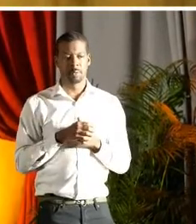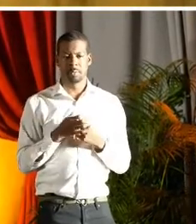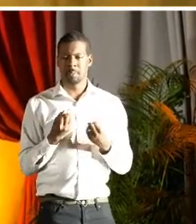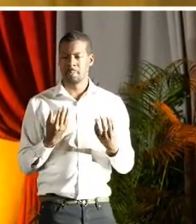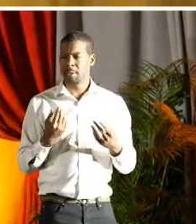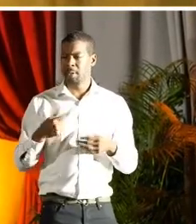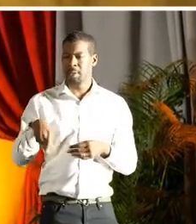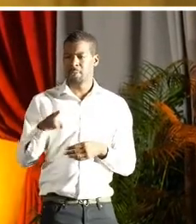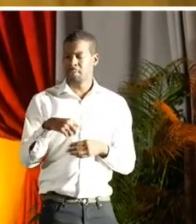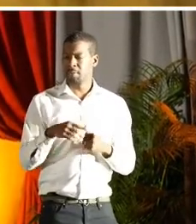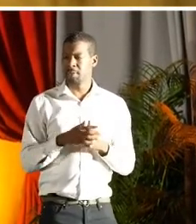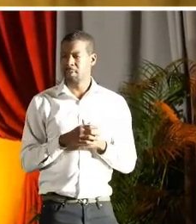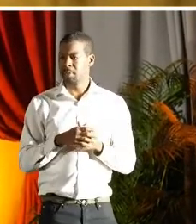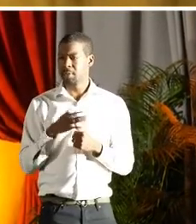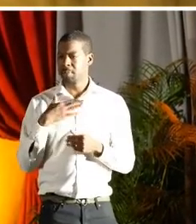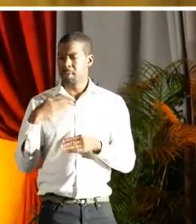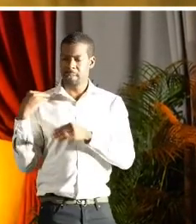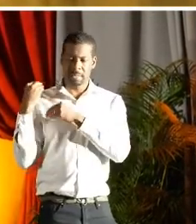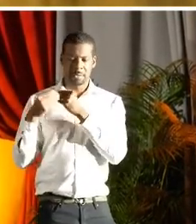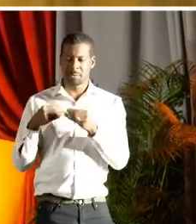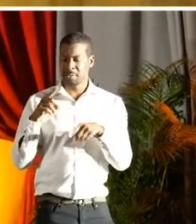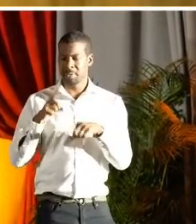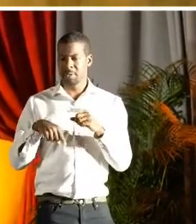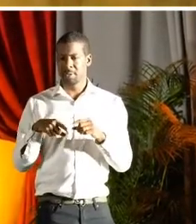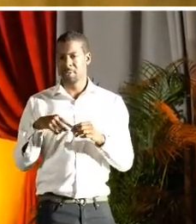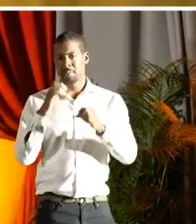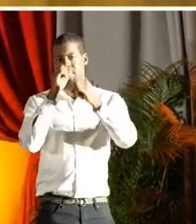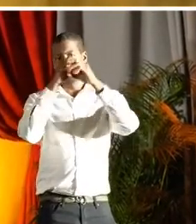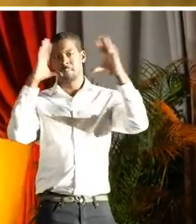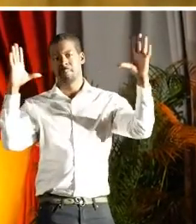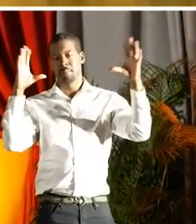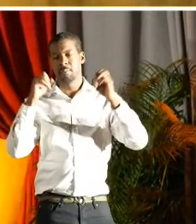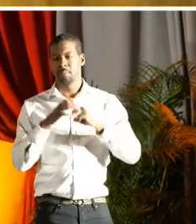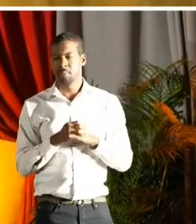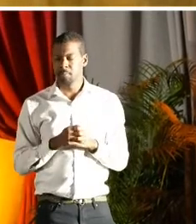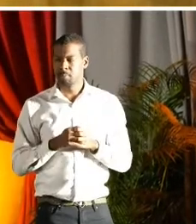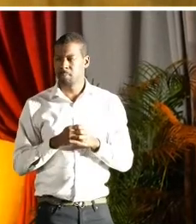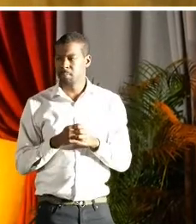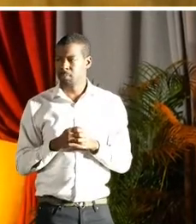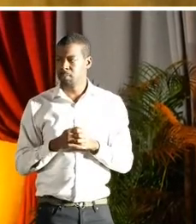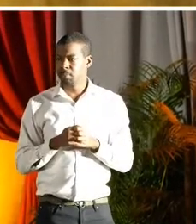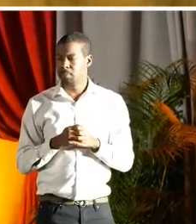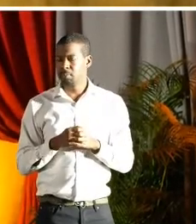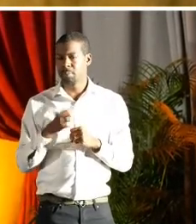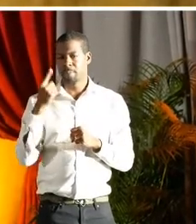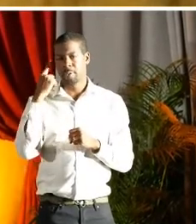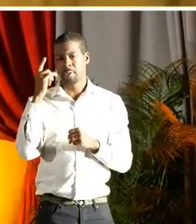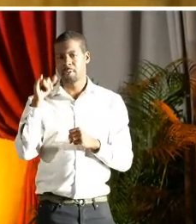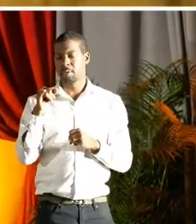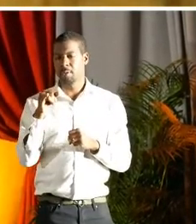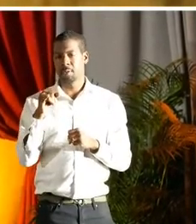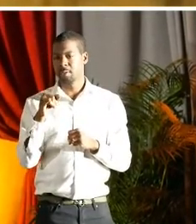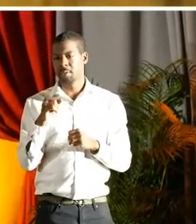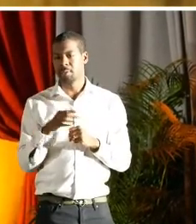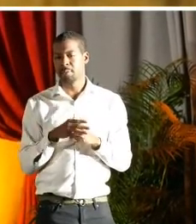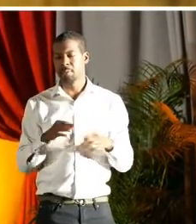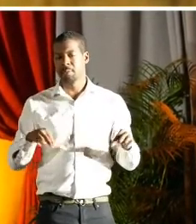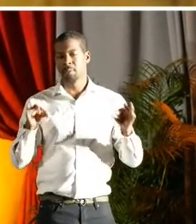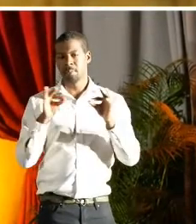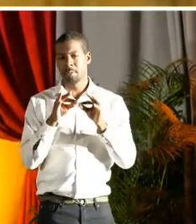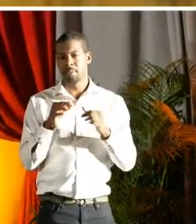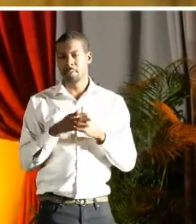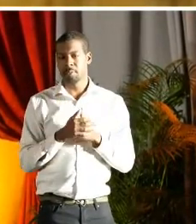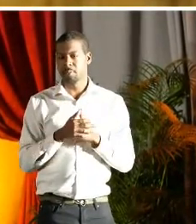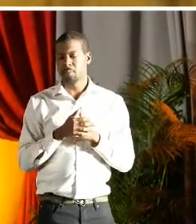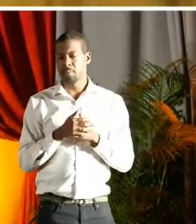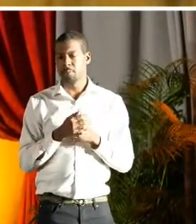of us in this room and so many of my generation couldn't possibly imagine. And I think it's incredibly sort of important, even as